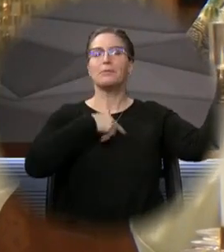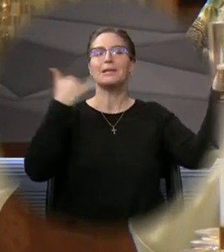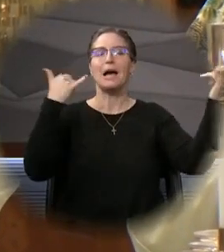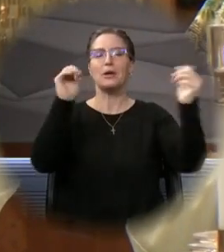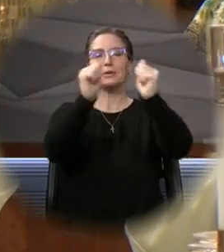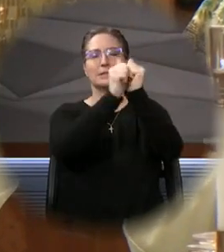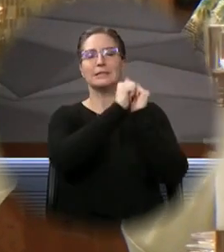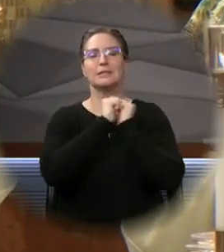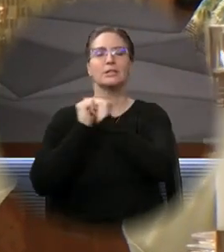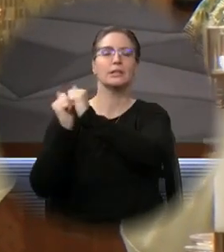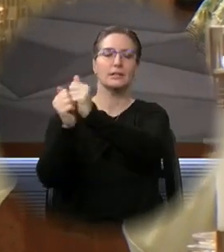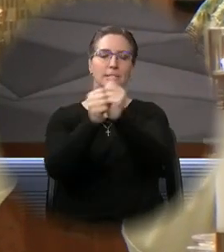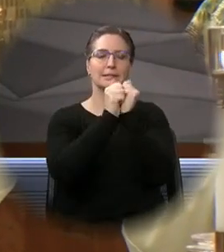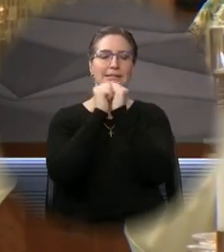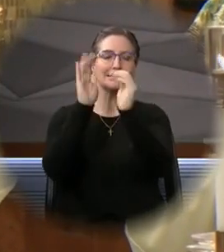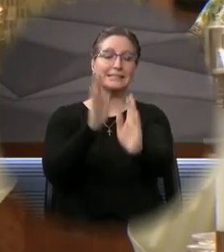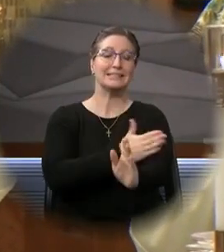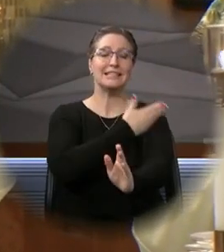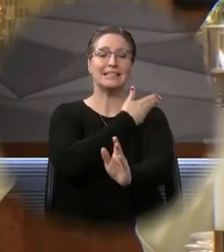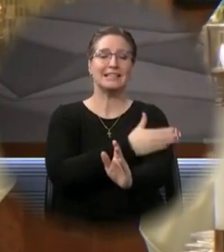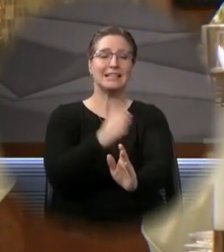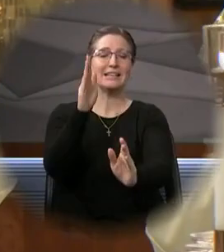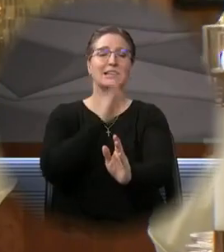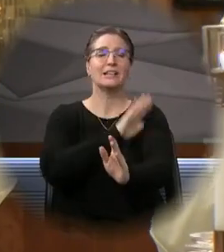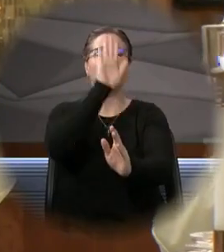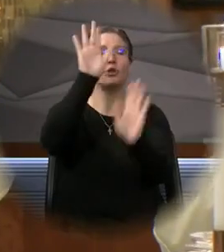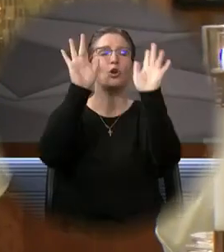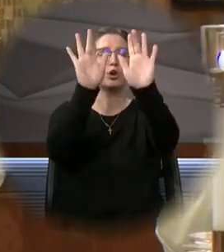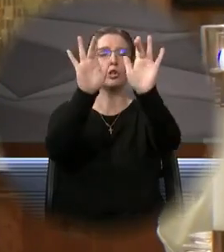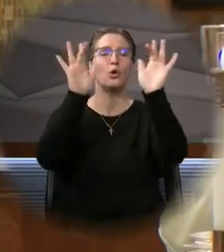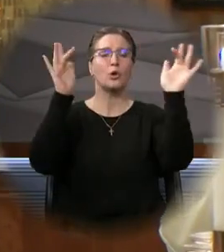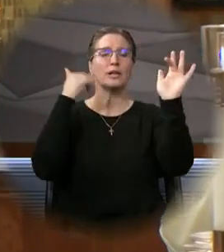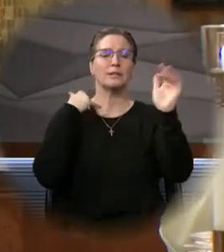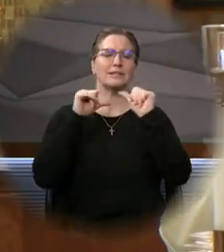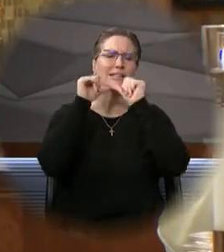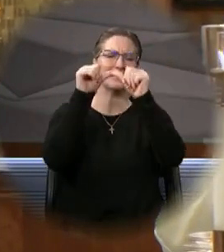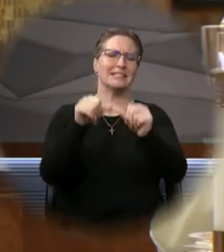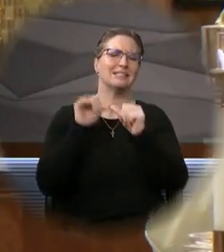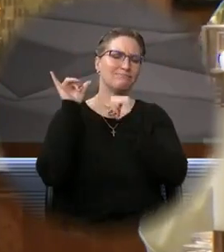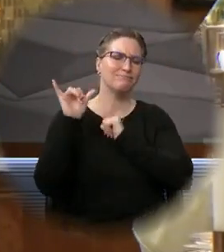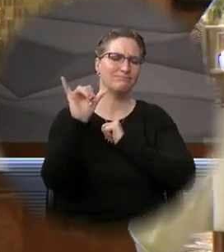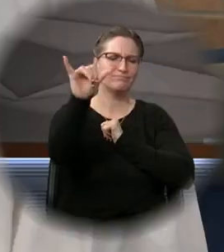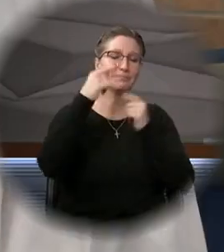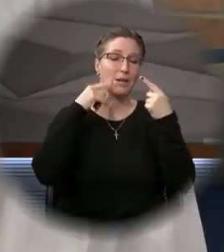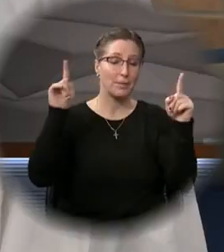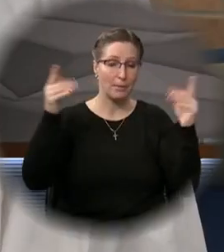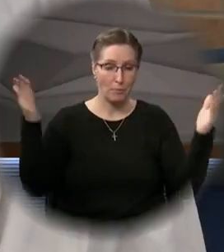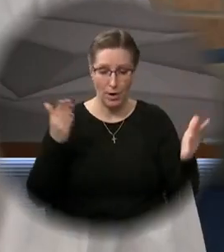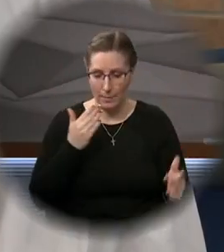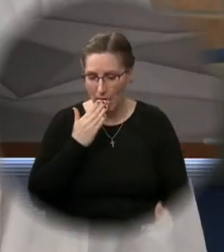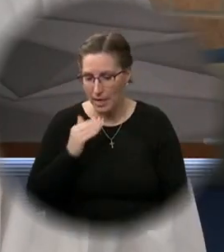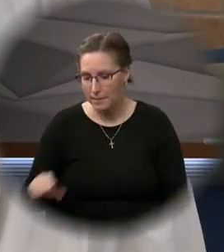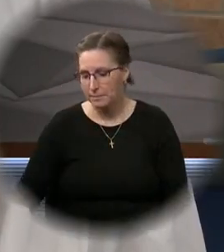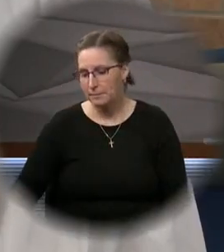of heaven, we sing the hymn of your glory, as without end we acclaim.